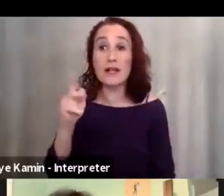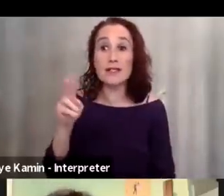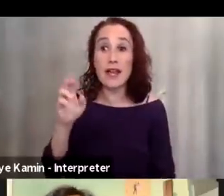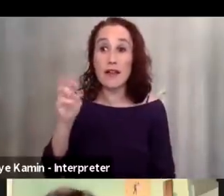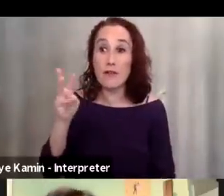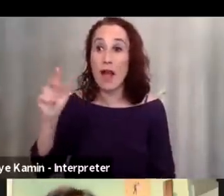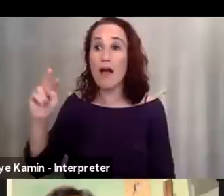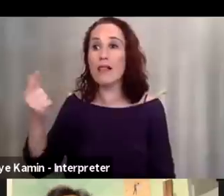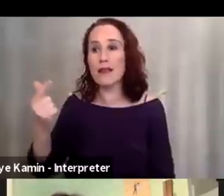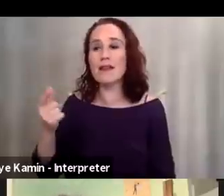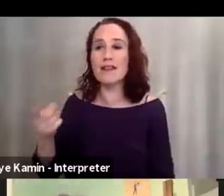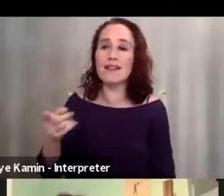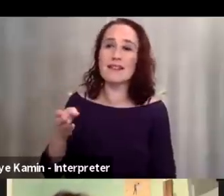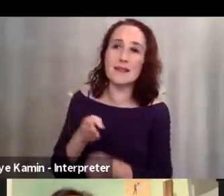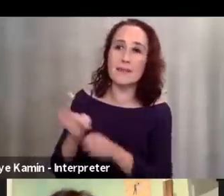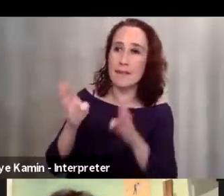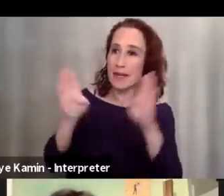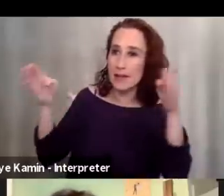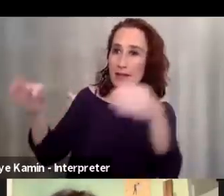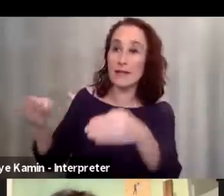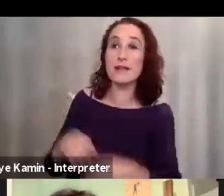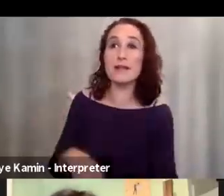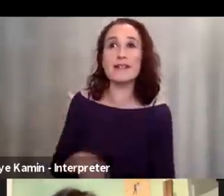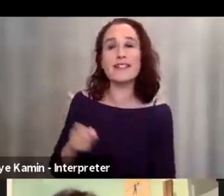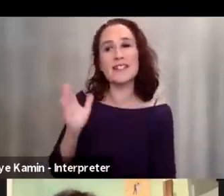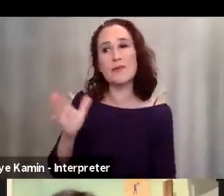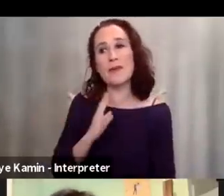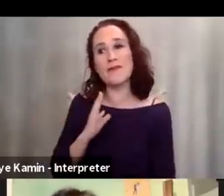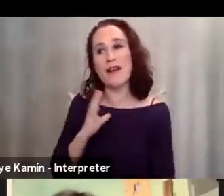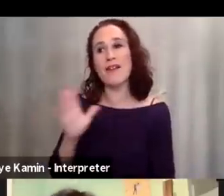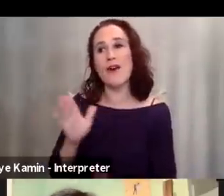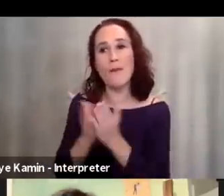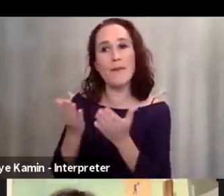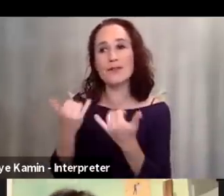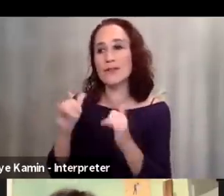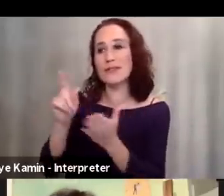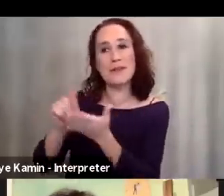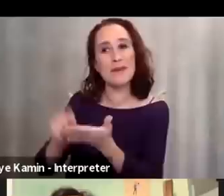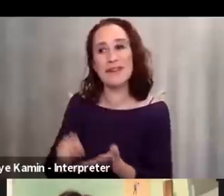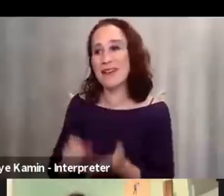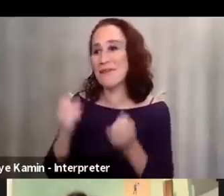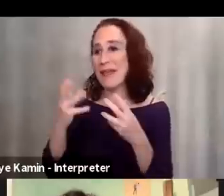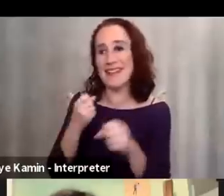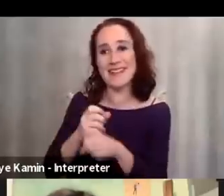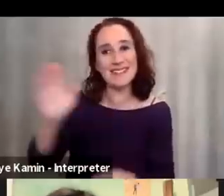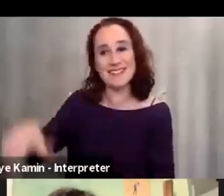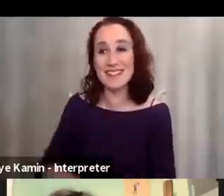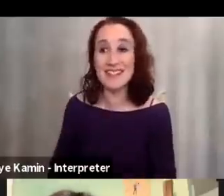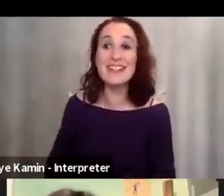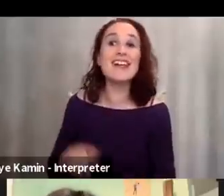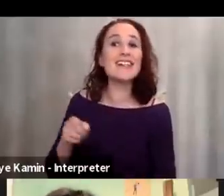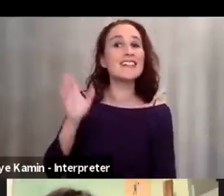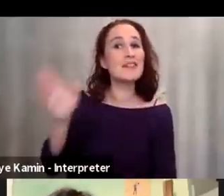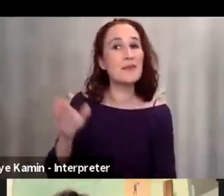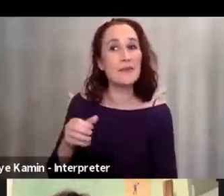one who's been in the main headlines, she's going to do just fine. Her books are going to stay in print for a long, long time. She's going to remain